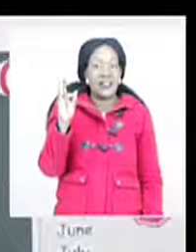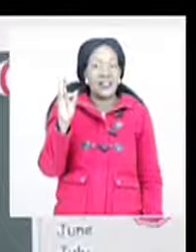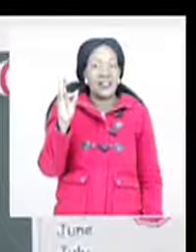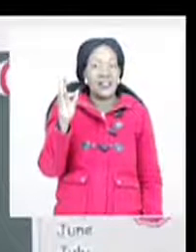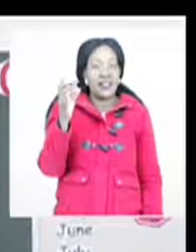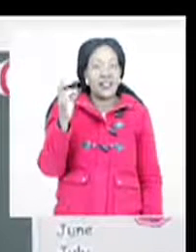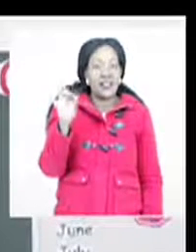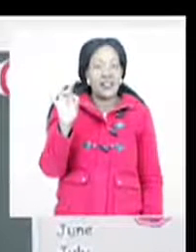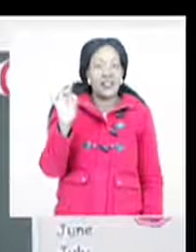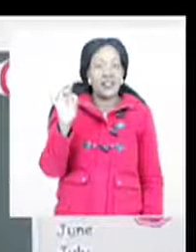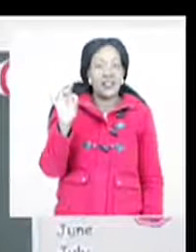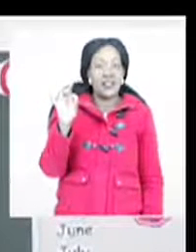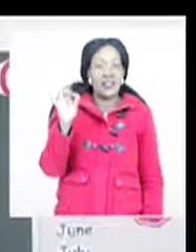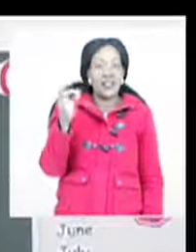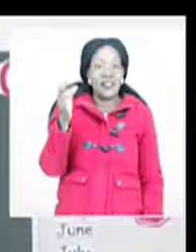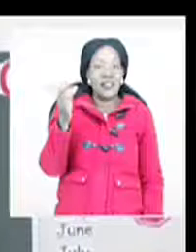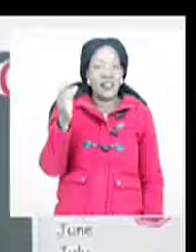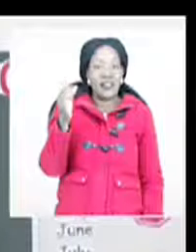8,